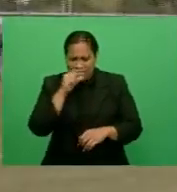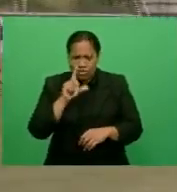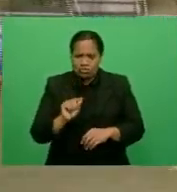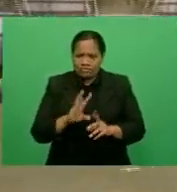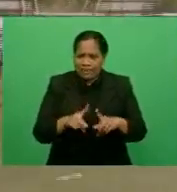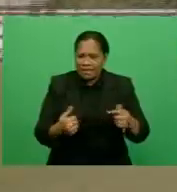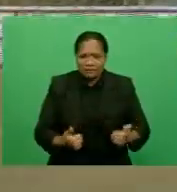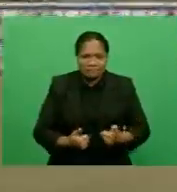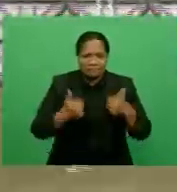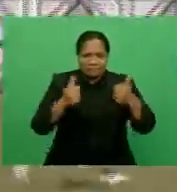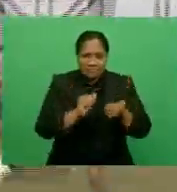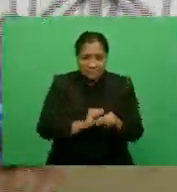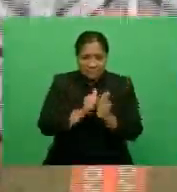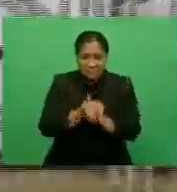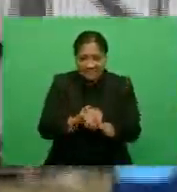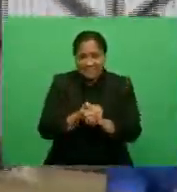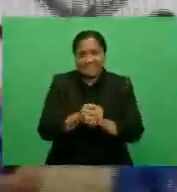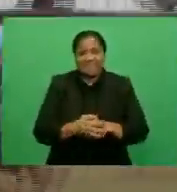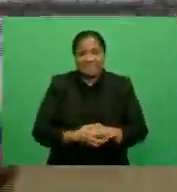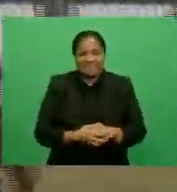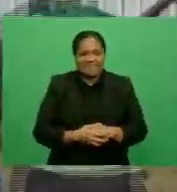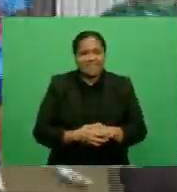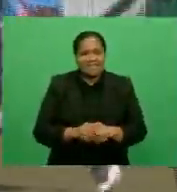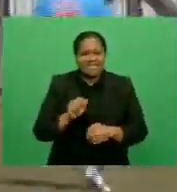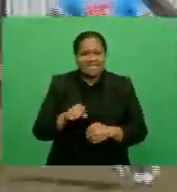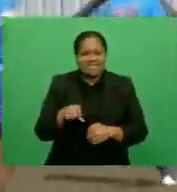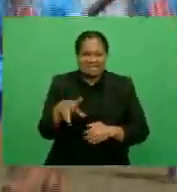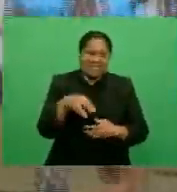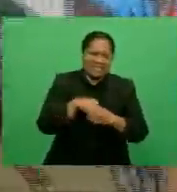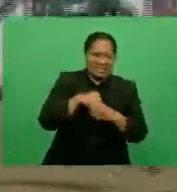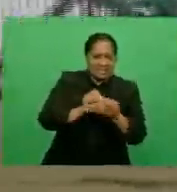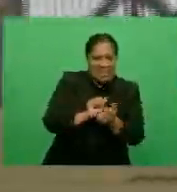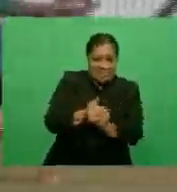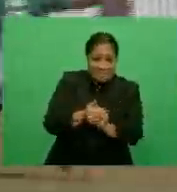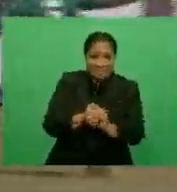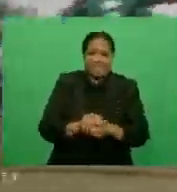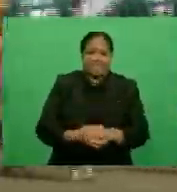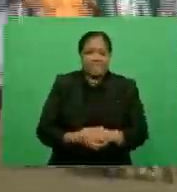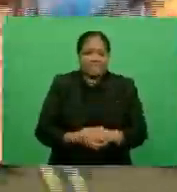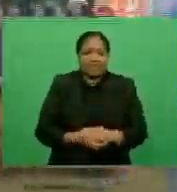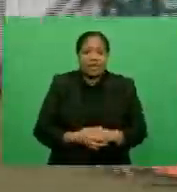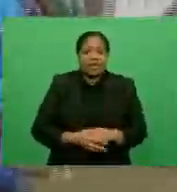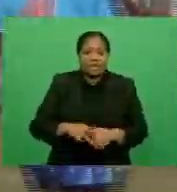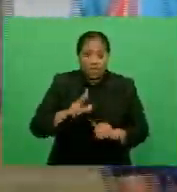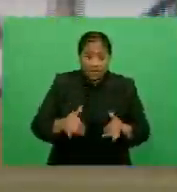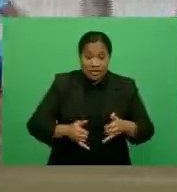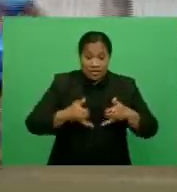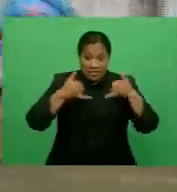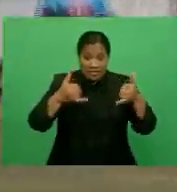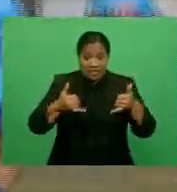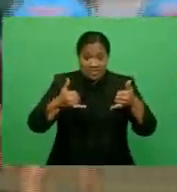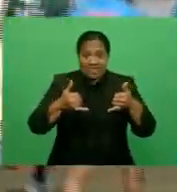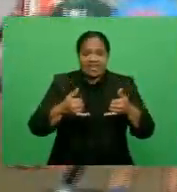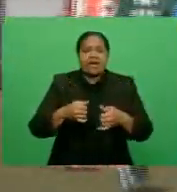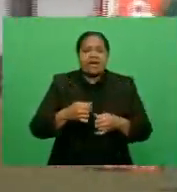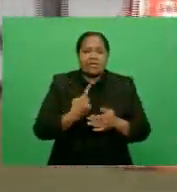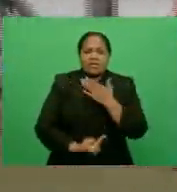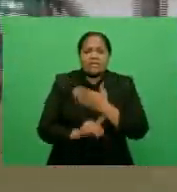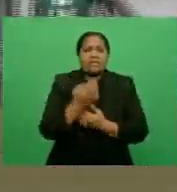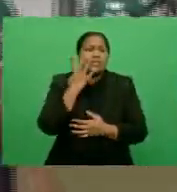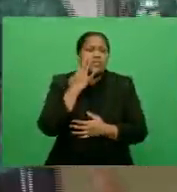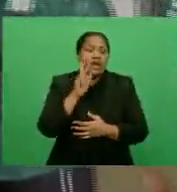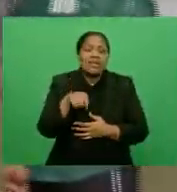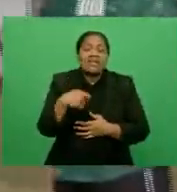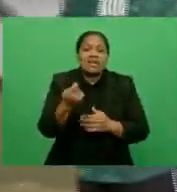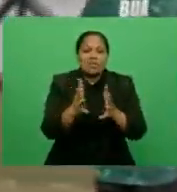I think it's part of the game. The Wanoa championship quarterfinals will be held next weekend. Akwila Thama